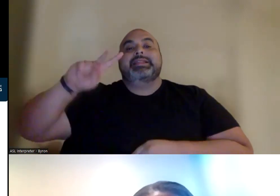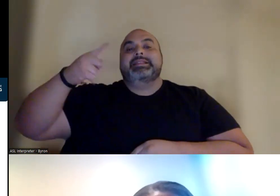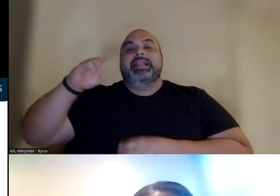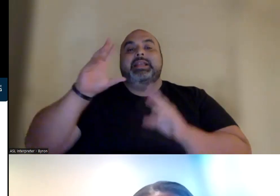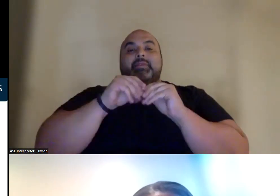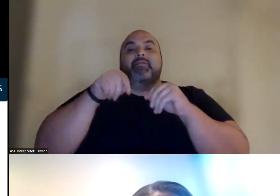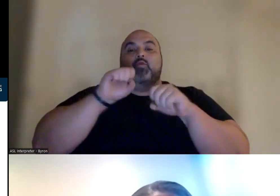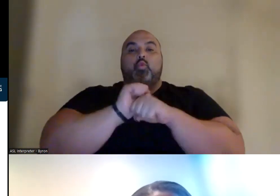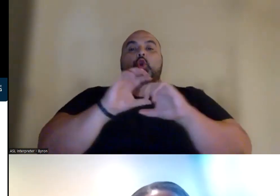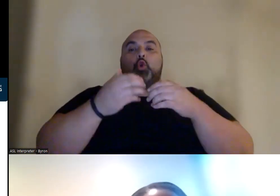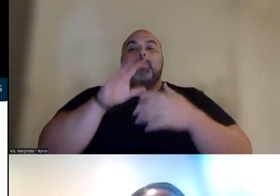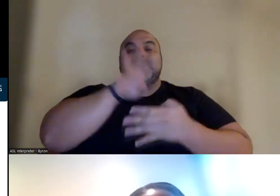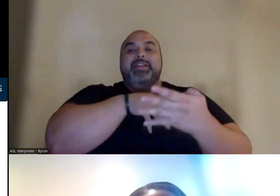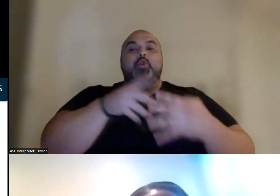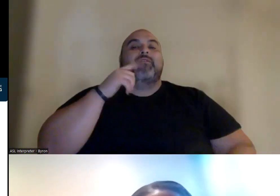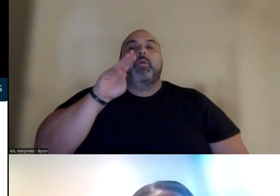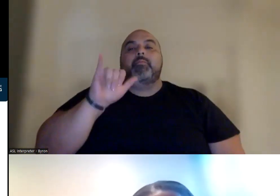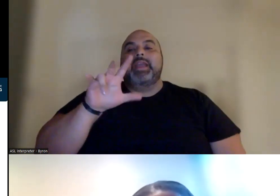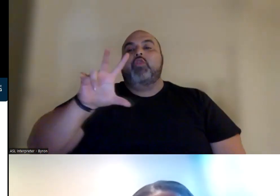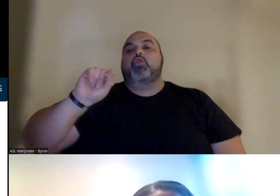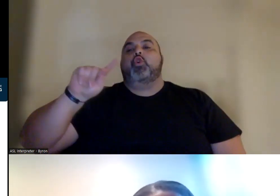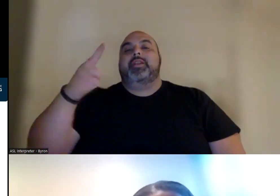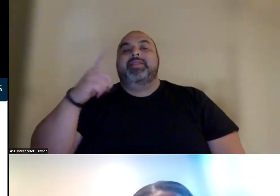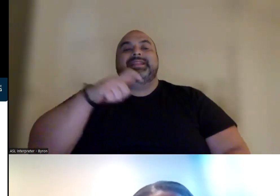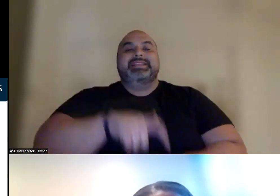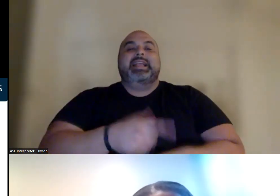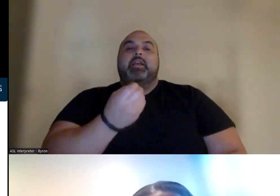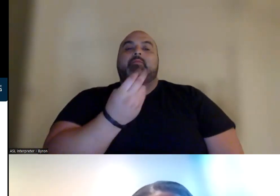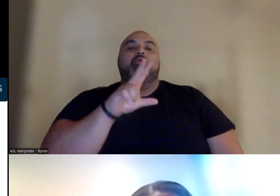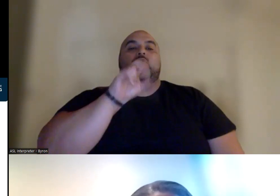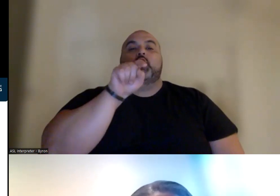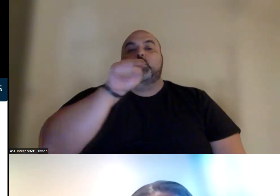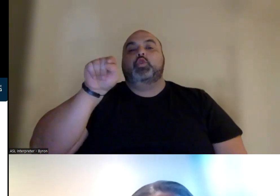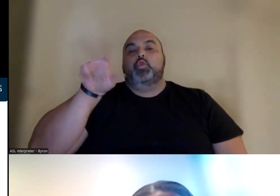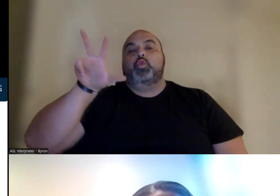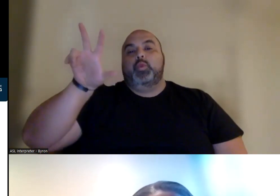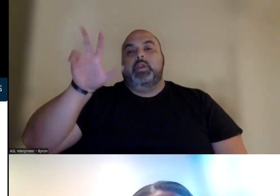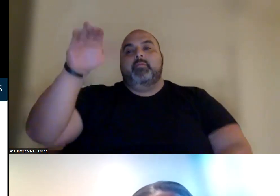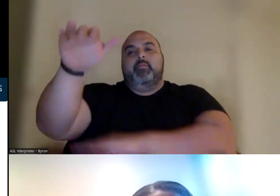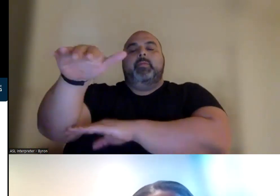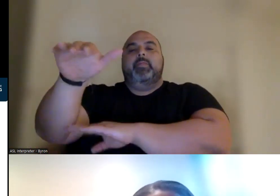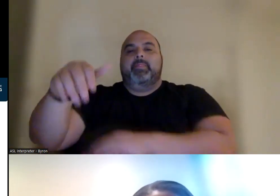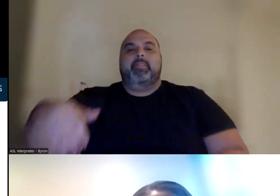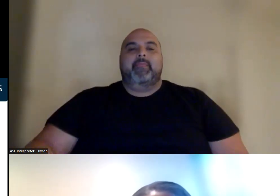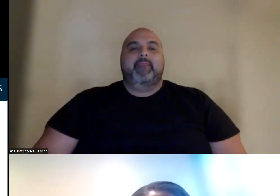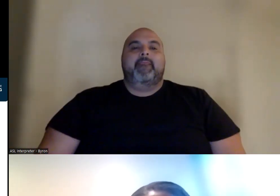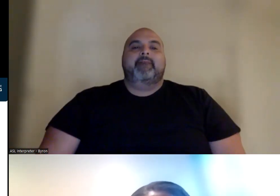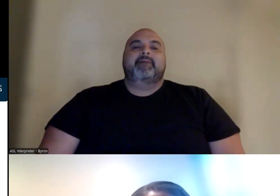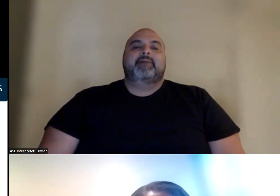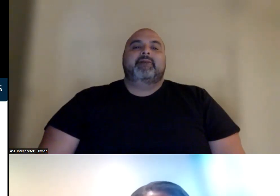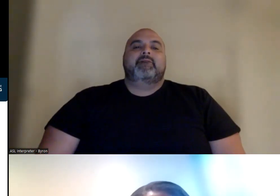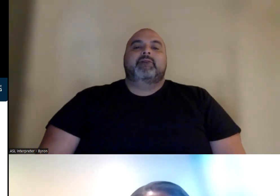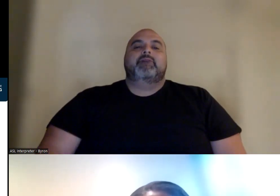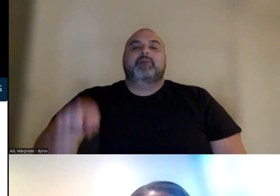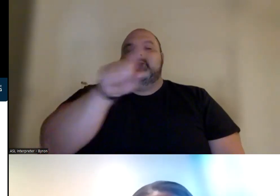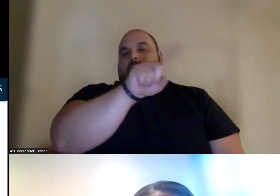group is scheduled for May 30th. Uh, the time will be 12 30 to 3 p.m. CDA will circulate